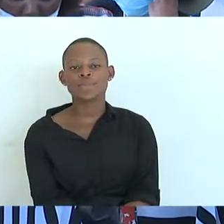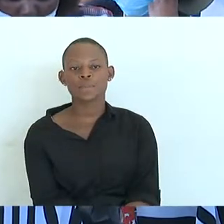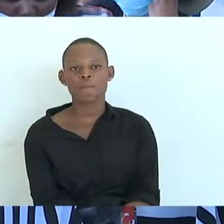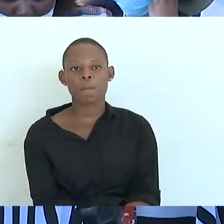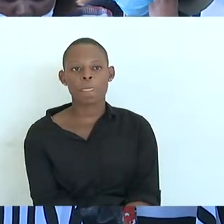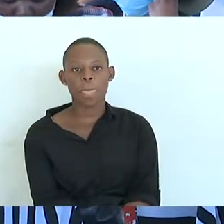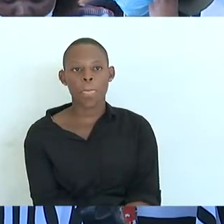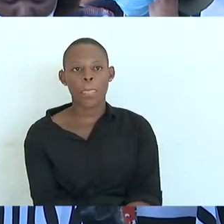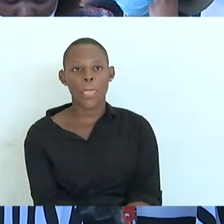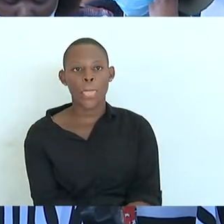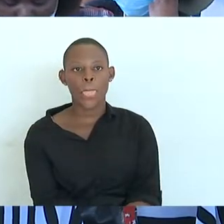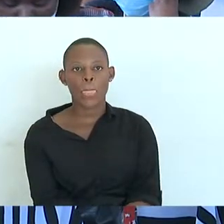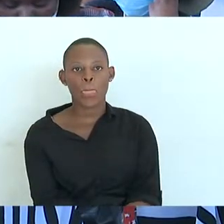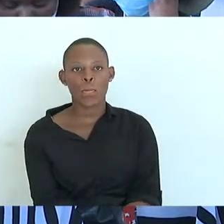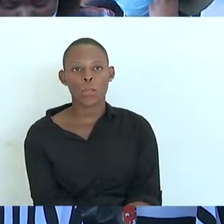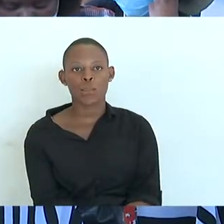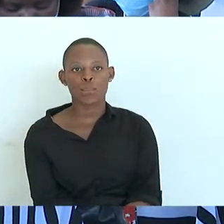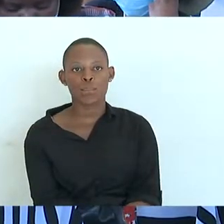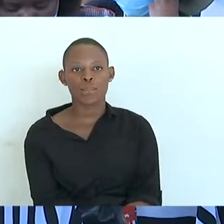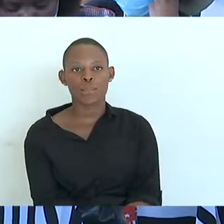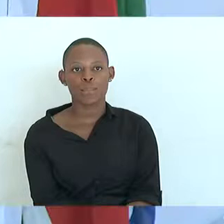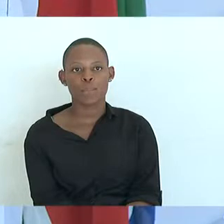Ngicela ukukunikeza ithuba.